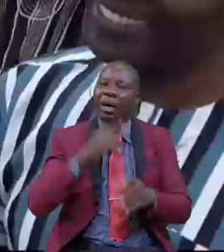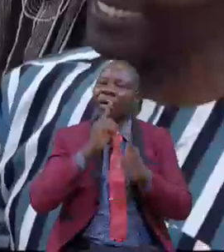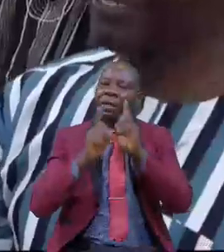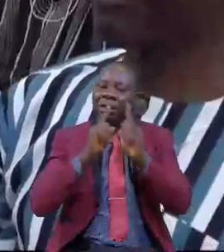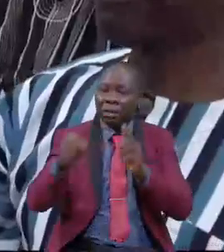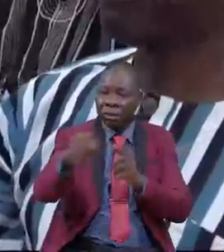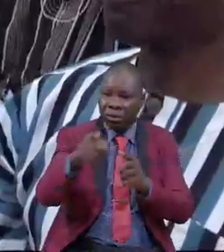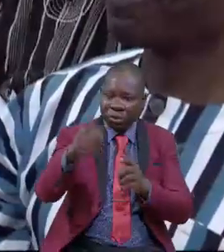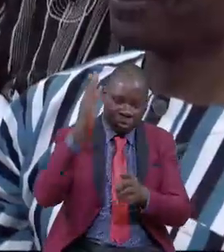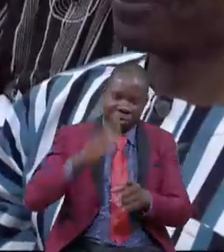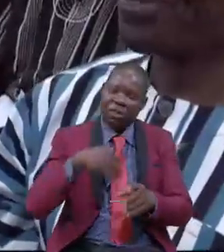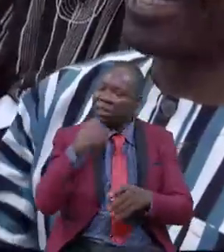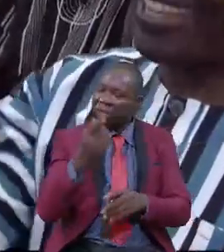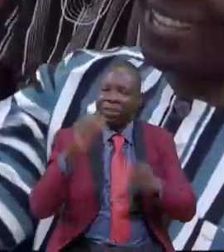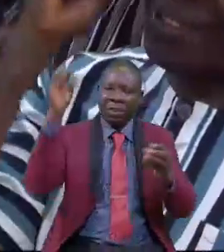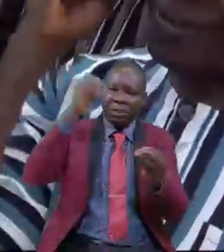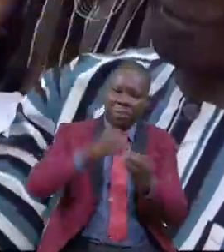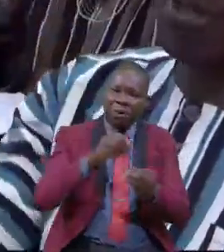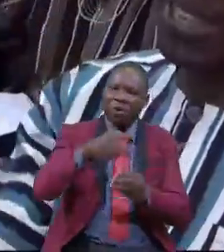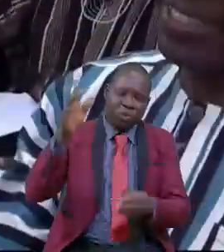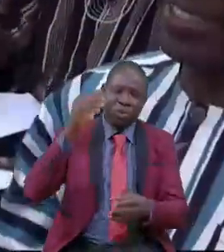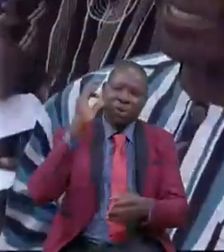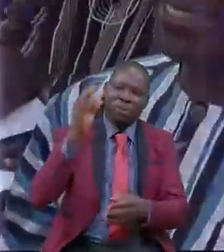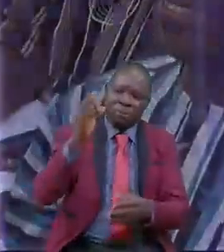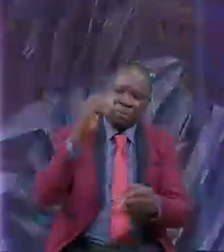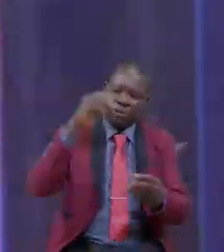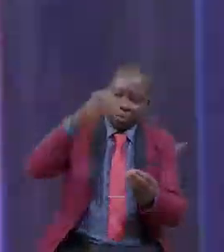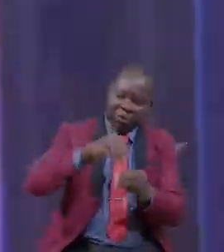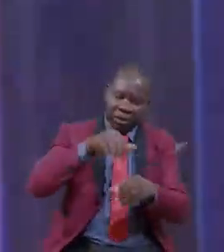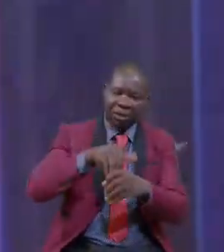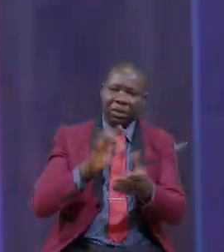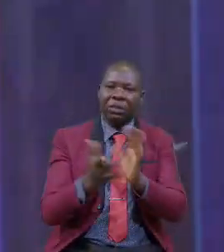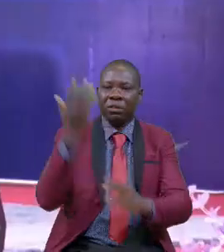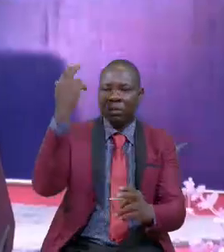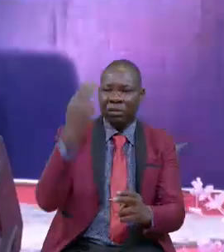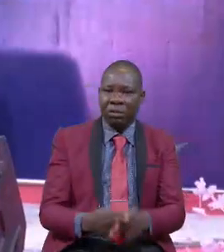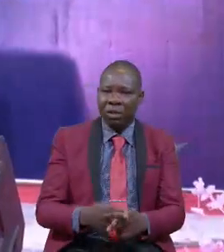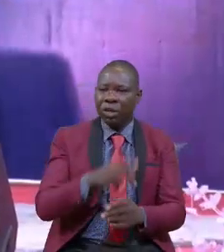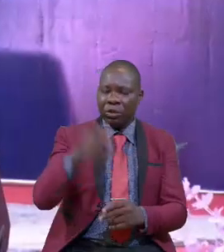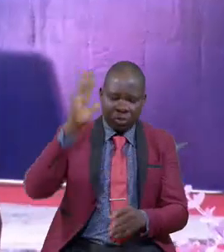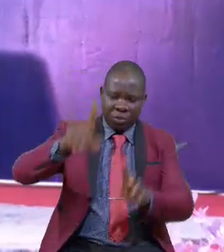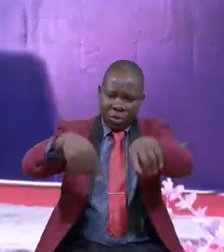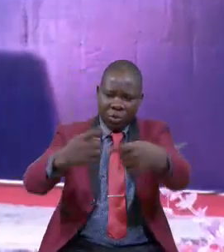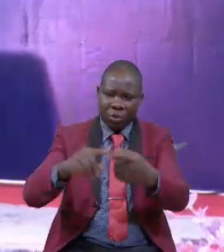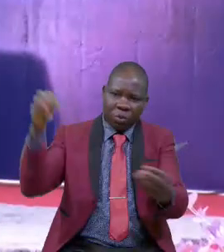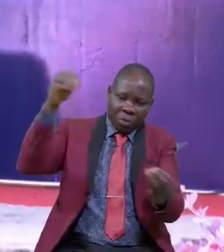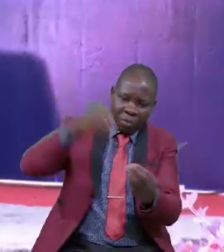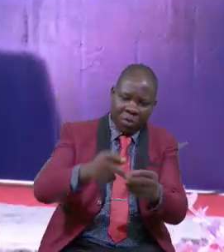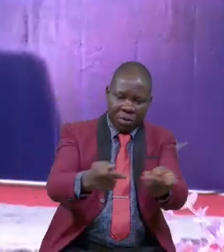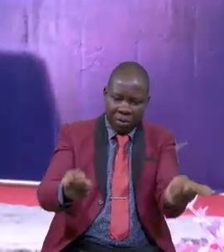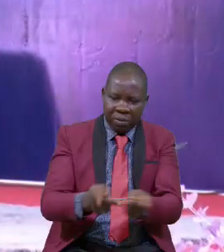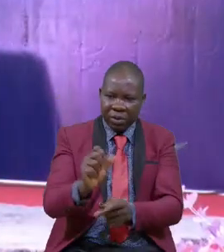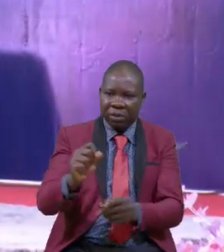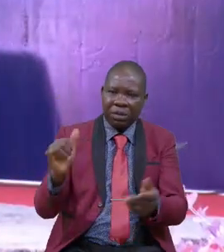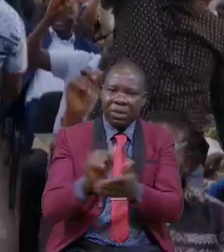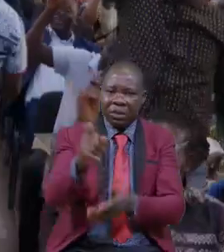Amen. You will preach more. Amen. And you go to more places than you have ever gone in